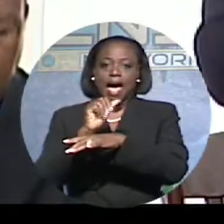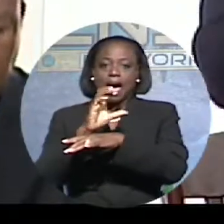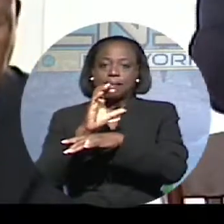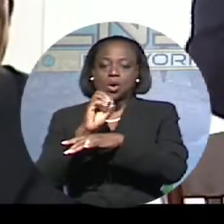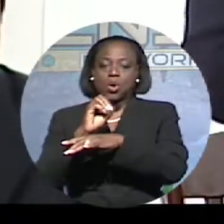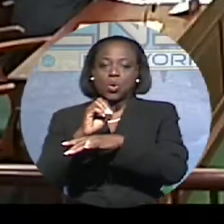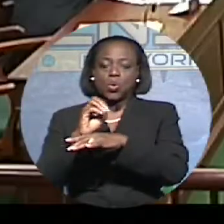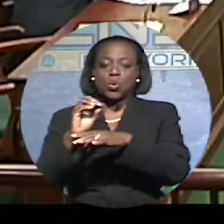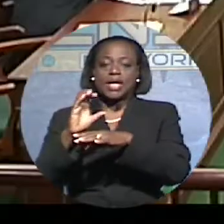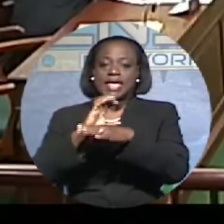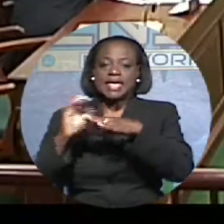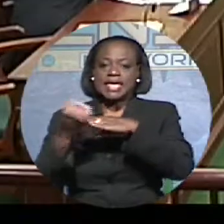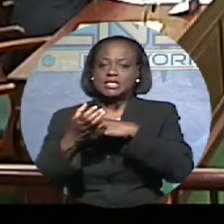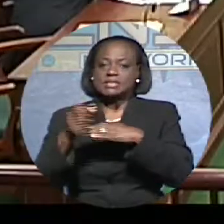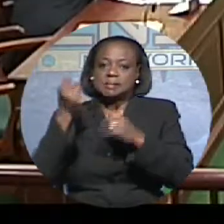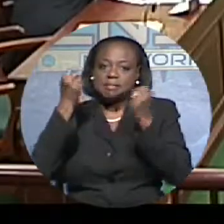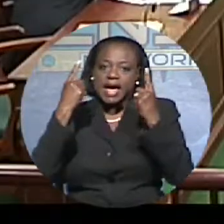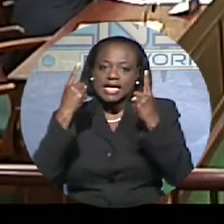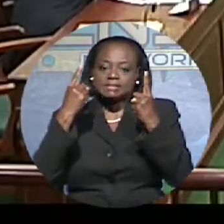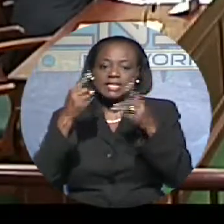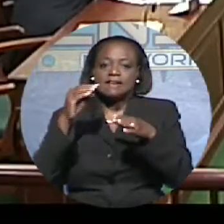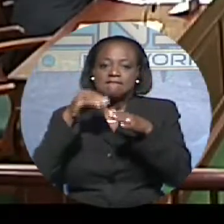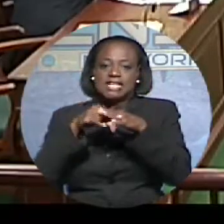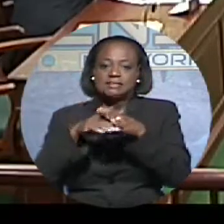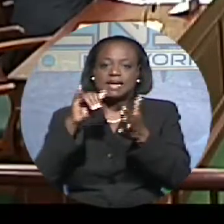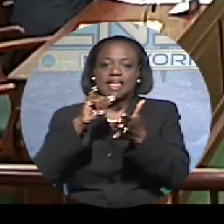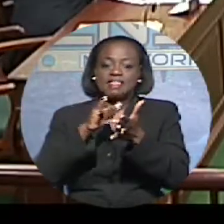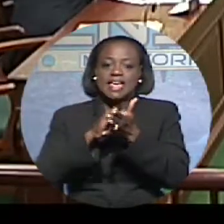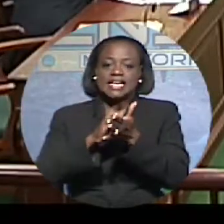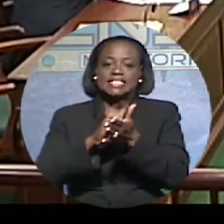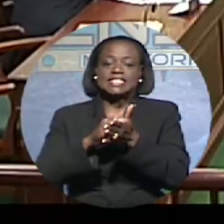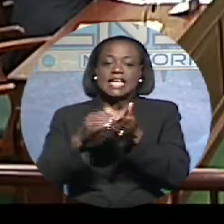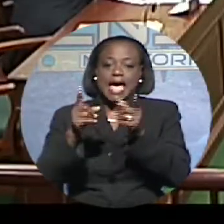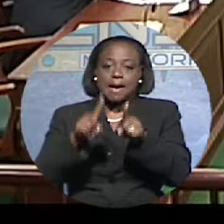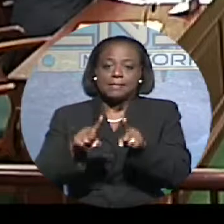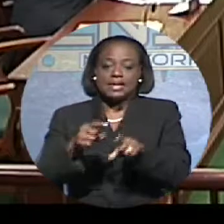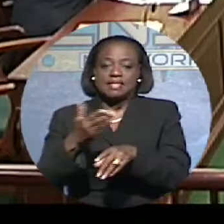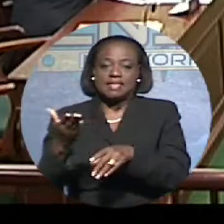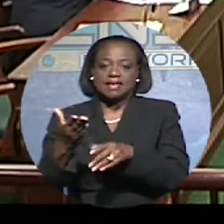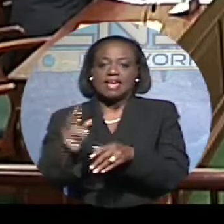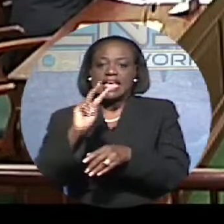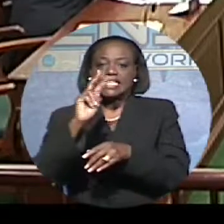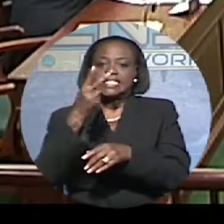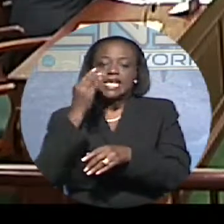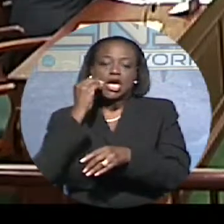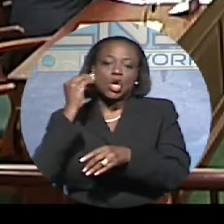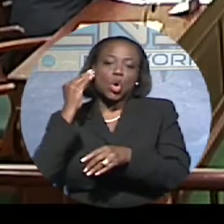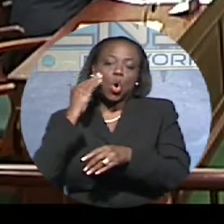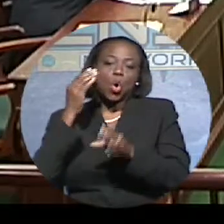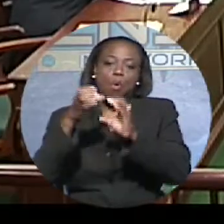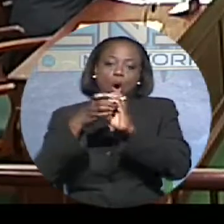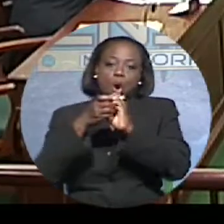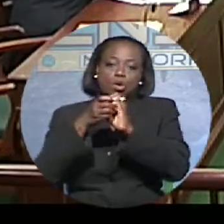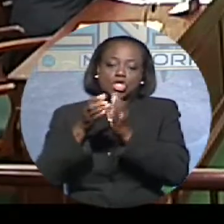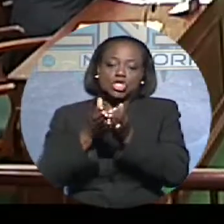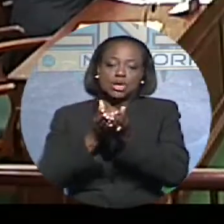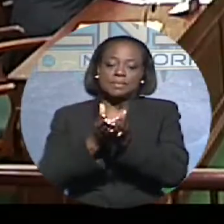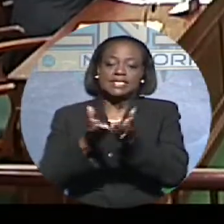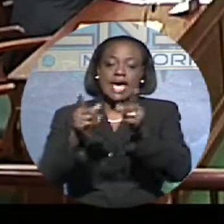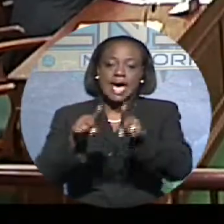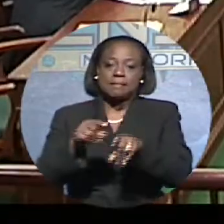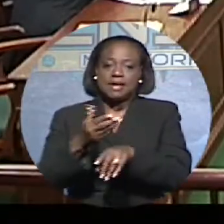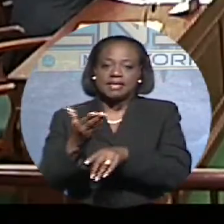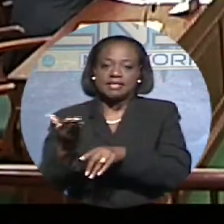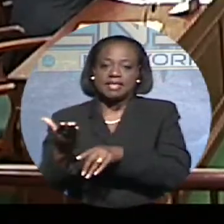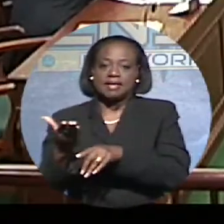that exists. According to Mr. Curry, second home ownership continues to be big business there, to the extent, he